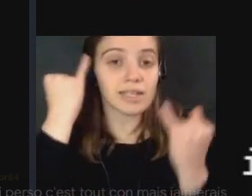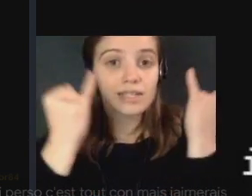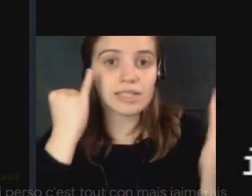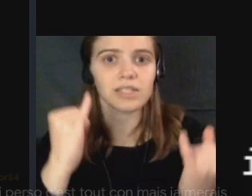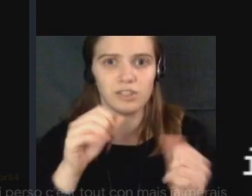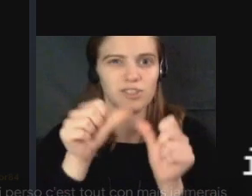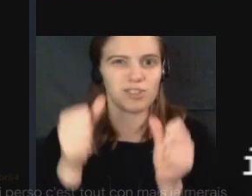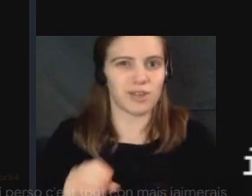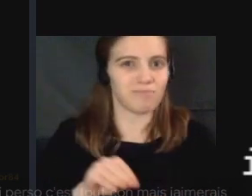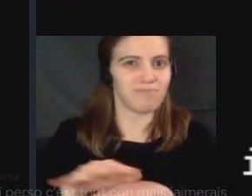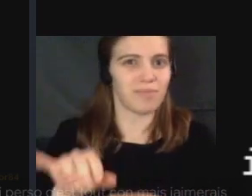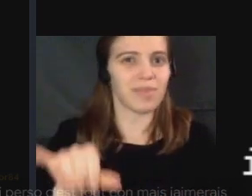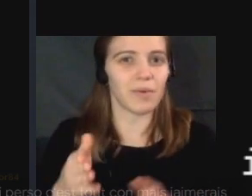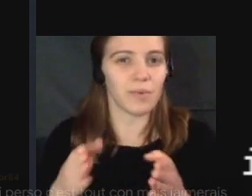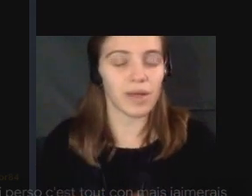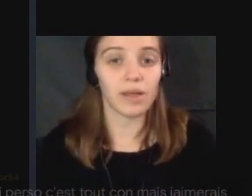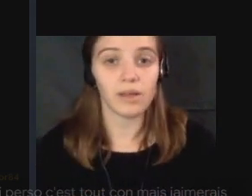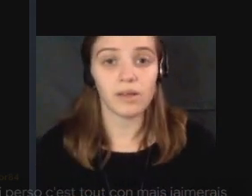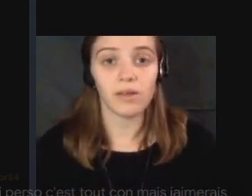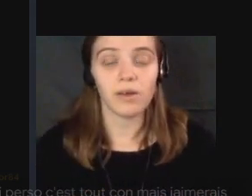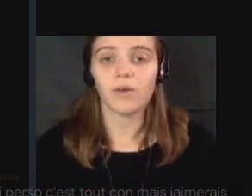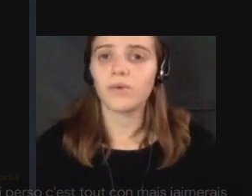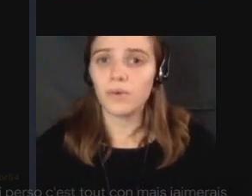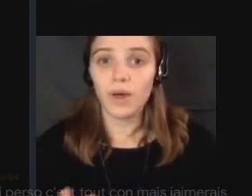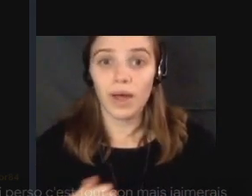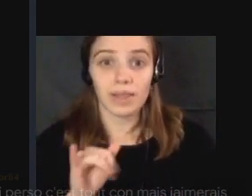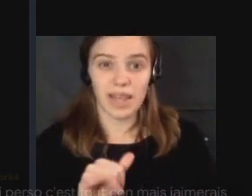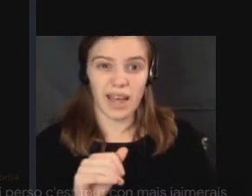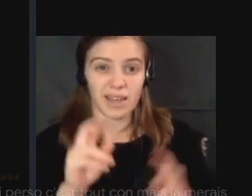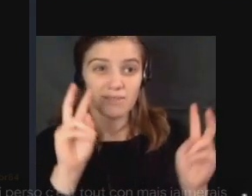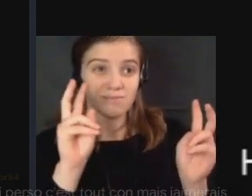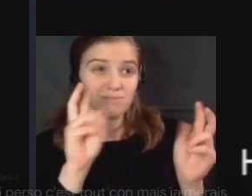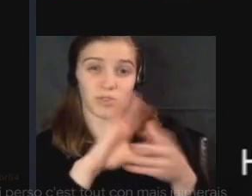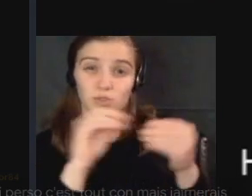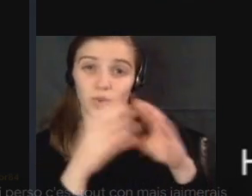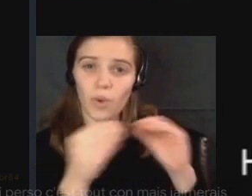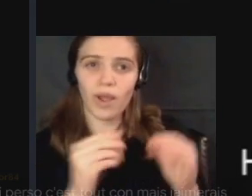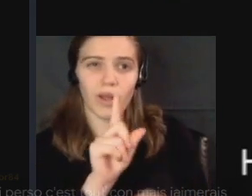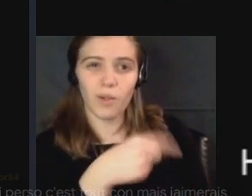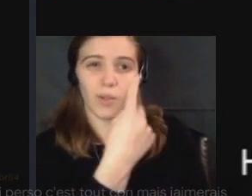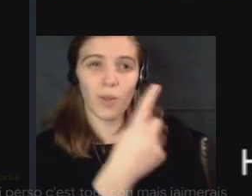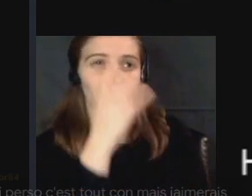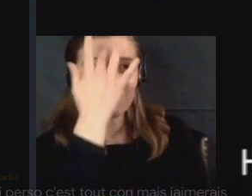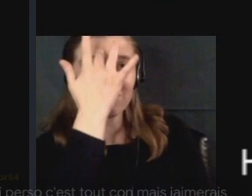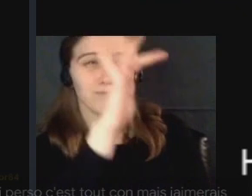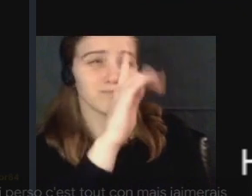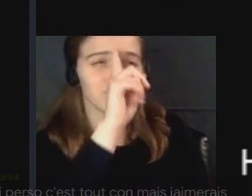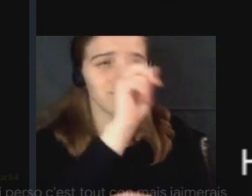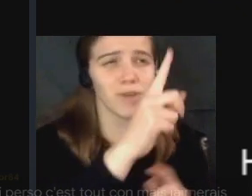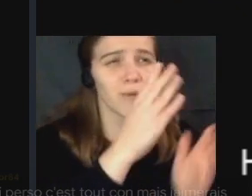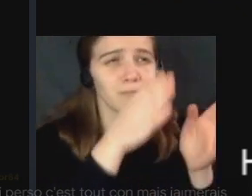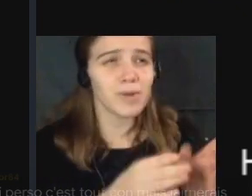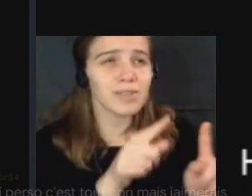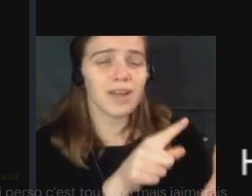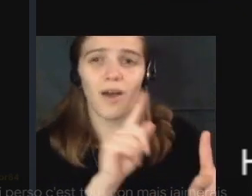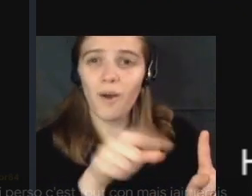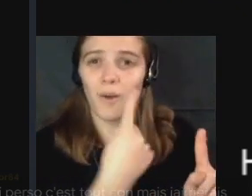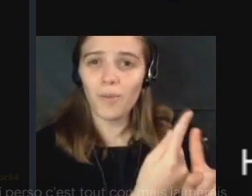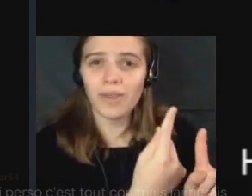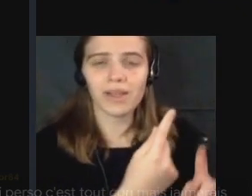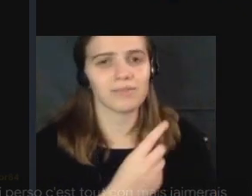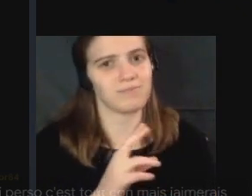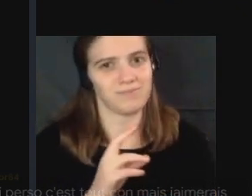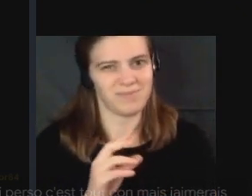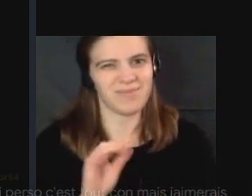However, the myth of the lone genius is pervasive in our society. Est-ce que vous pensez qu'il y aura le vocal de We like proximité to sur les associate curseurs iconic